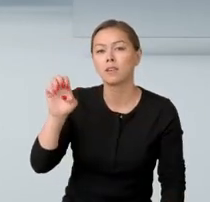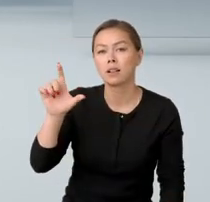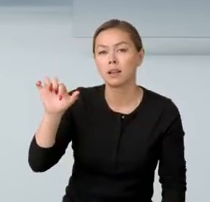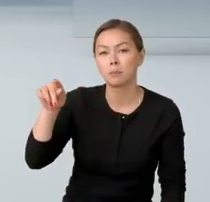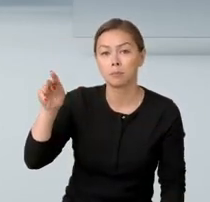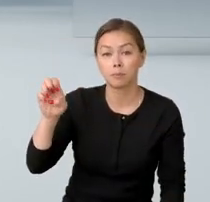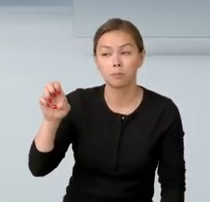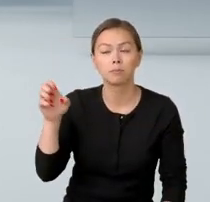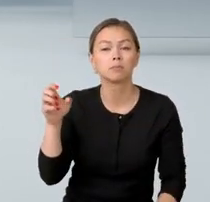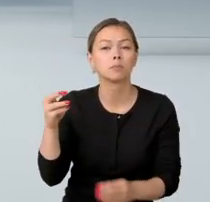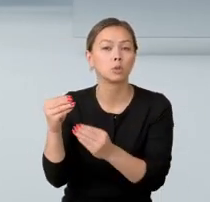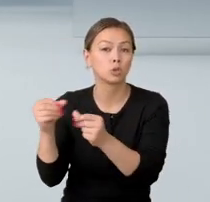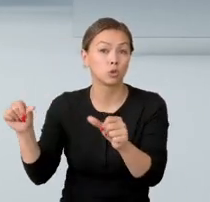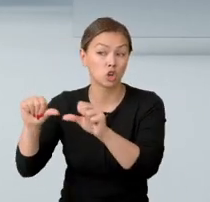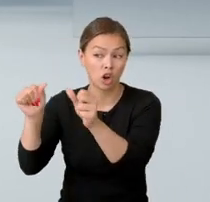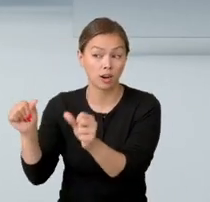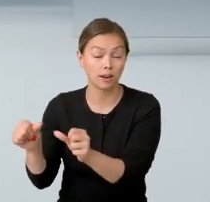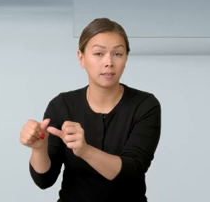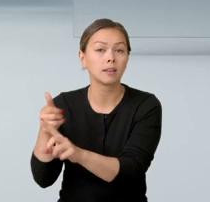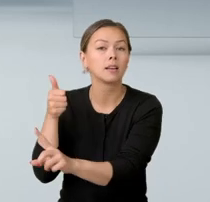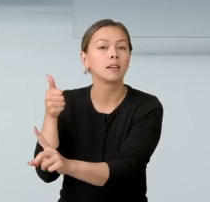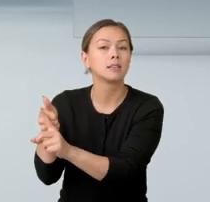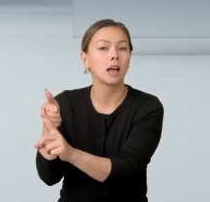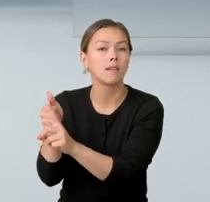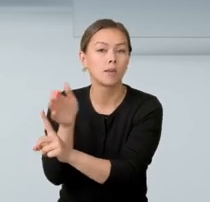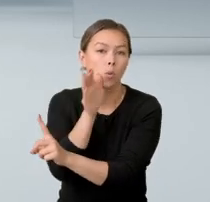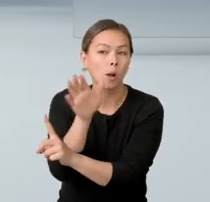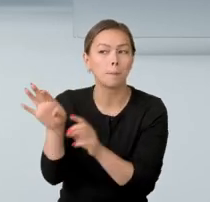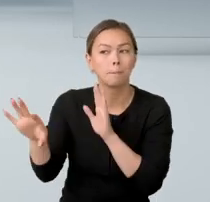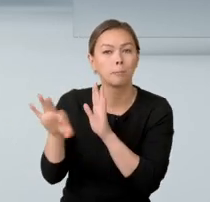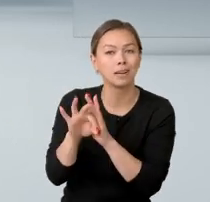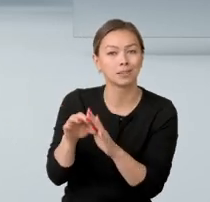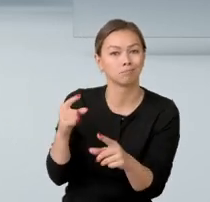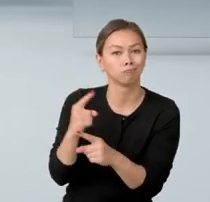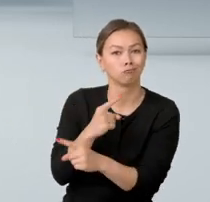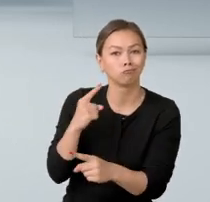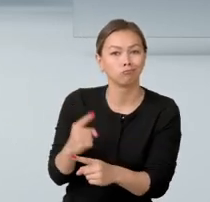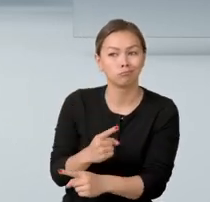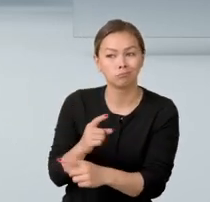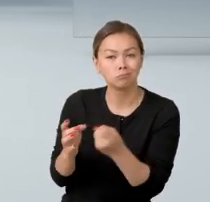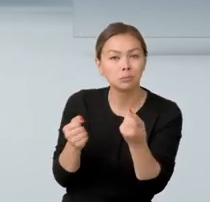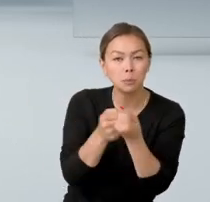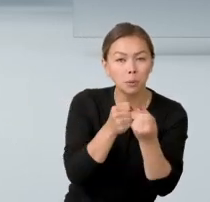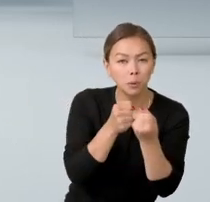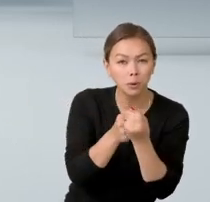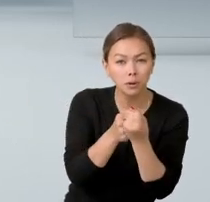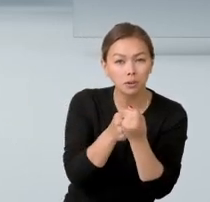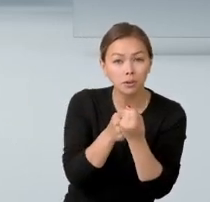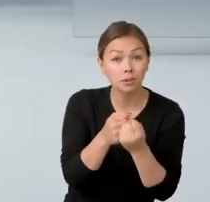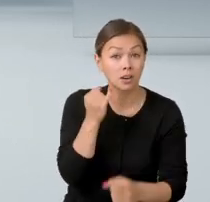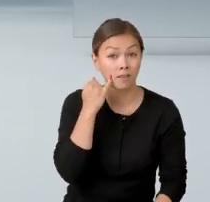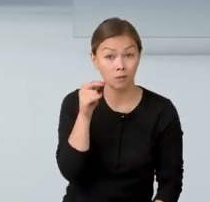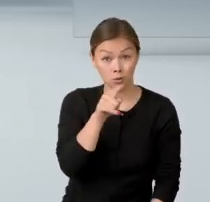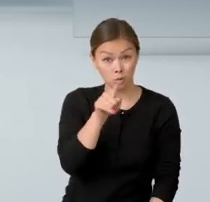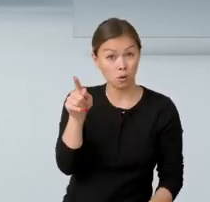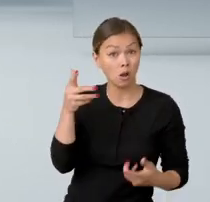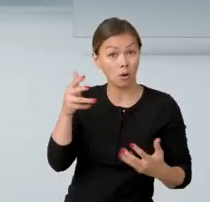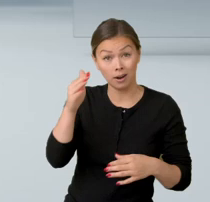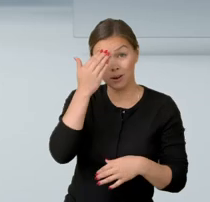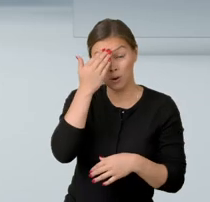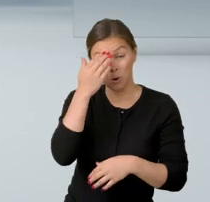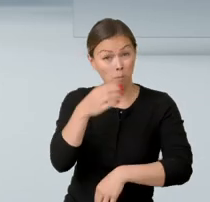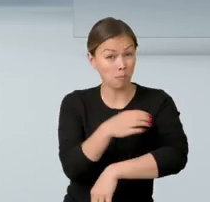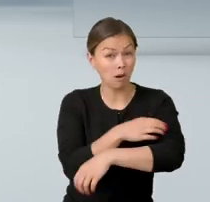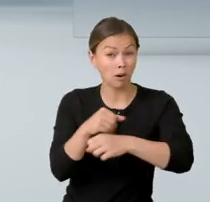Philip and the solution Architects to select the correct building blocks as you can see if you're already familiar with